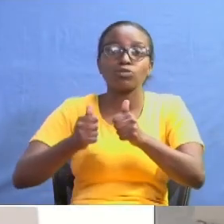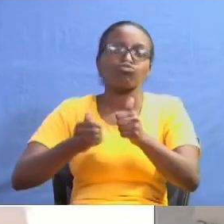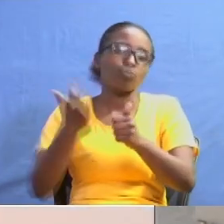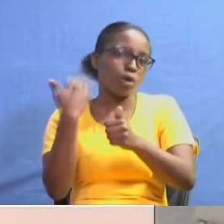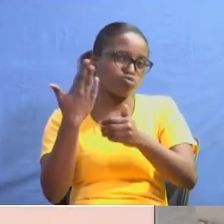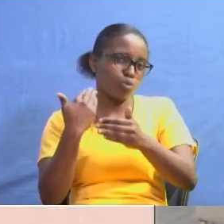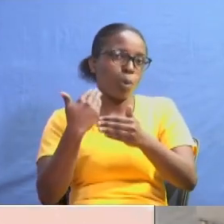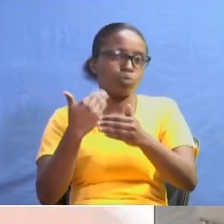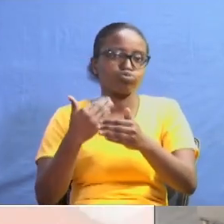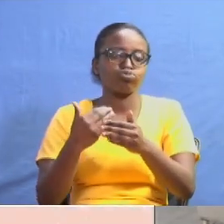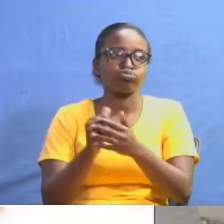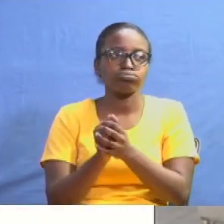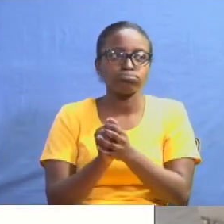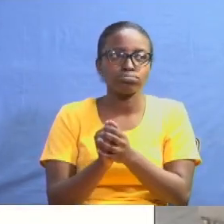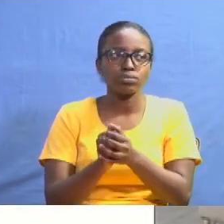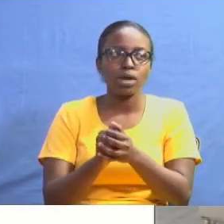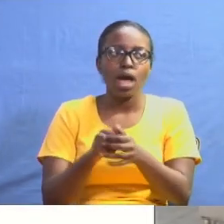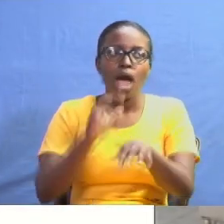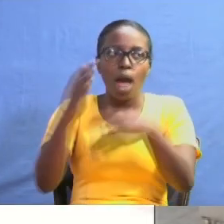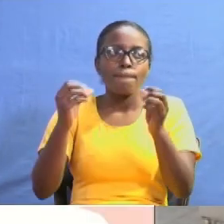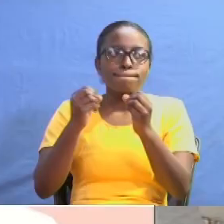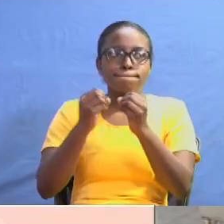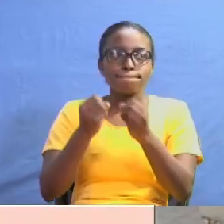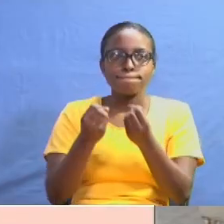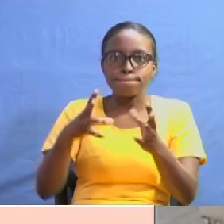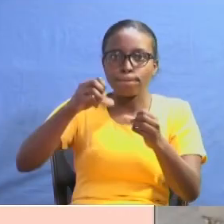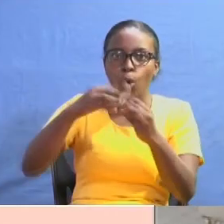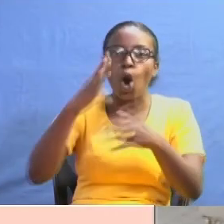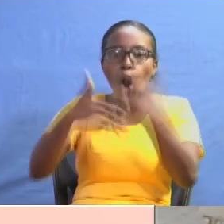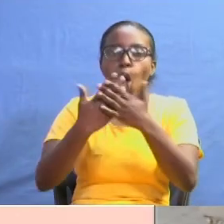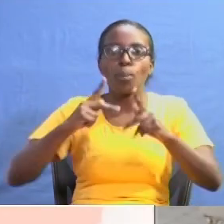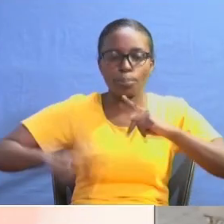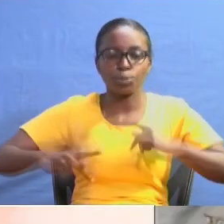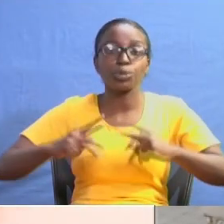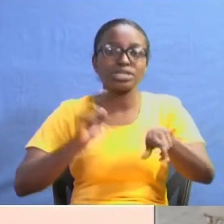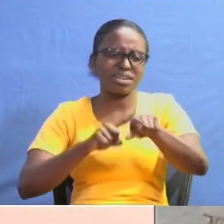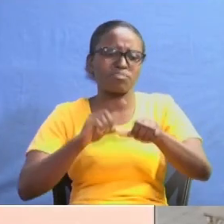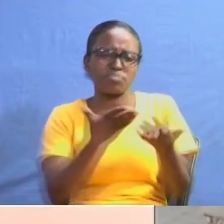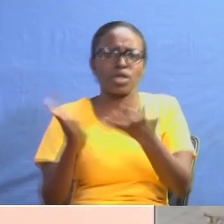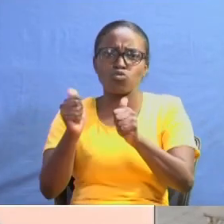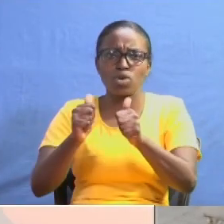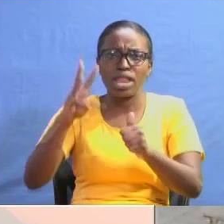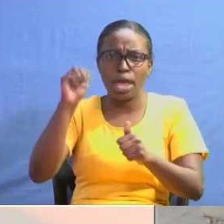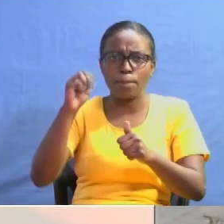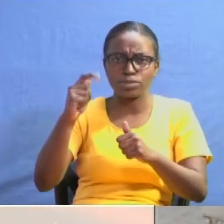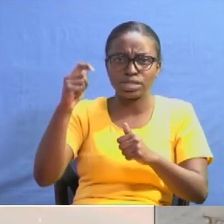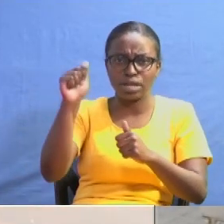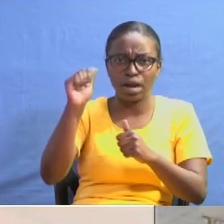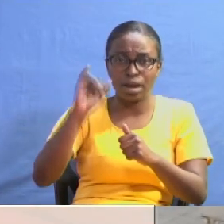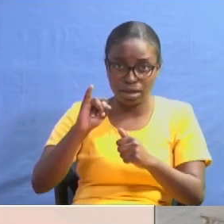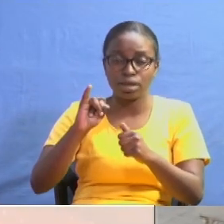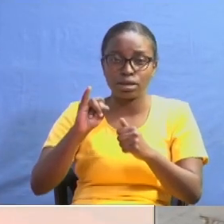haubagui. During admission we have found out that most of the people have been placed in band 4 and 5. And one of the MTI they suggest